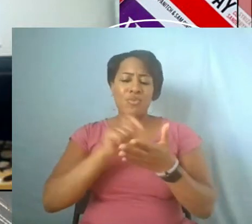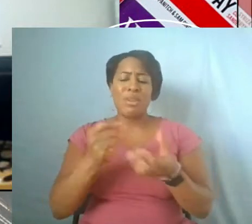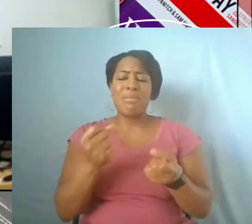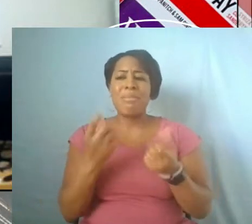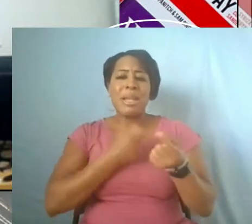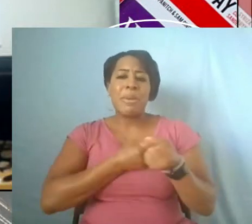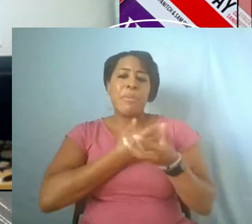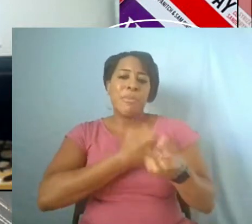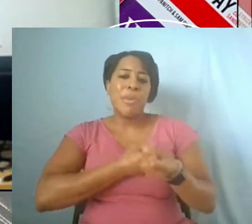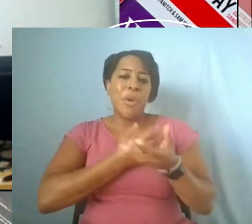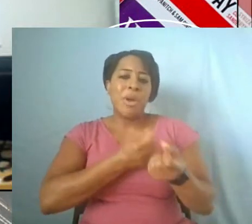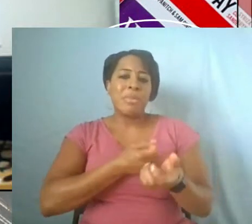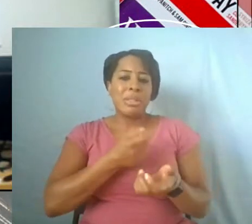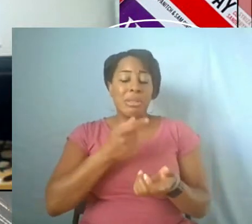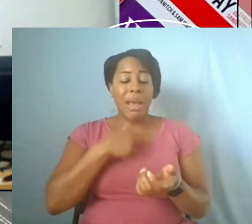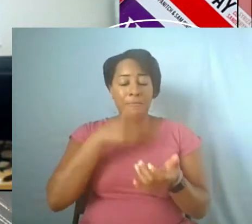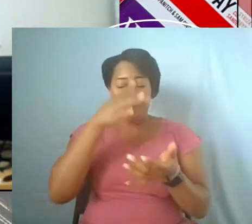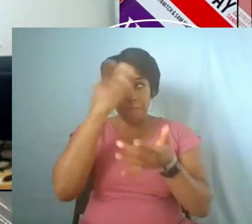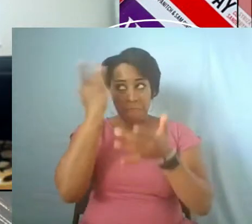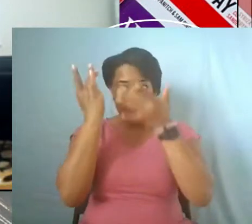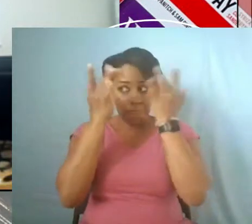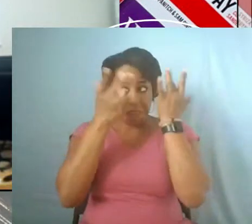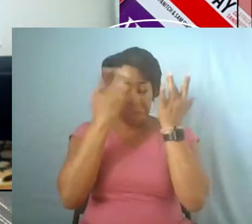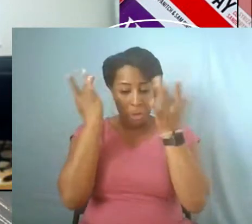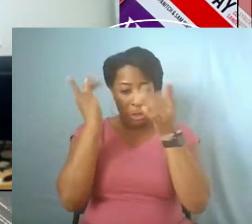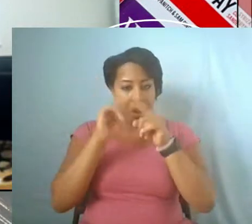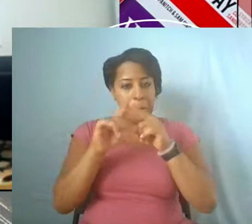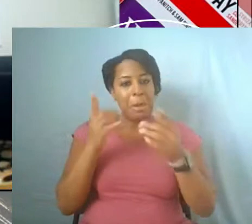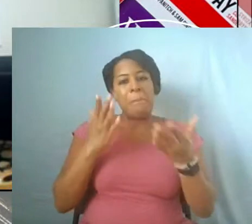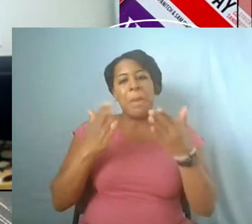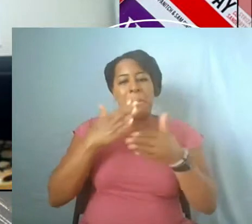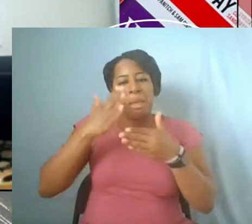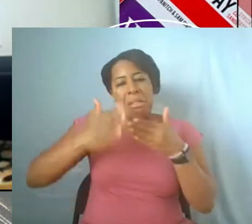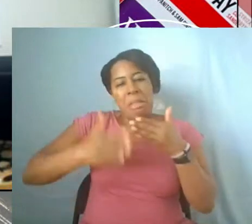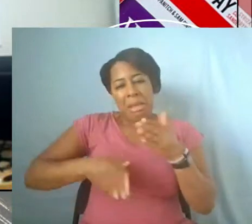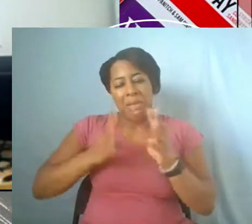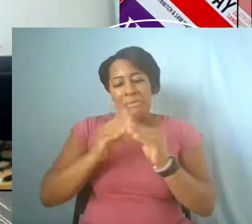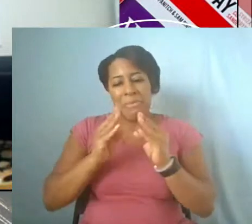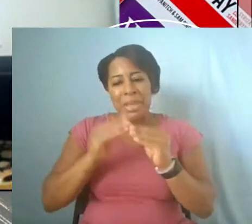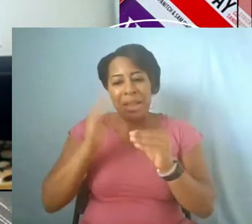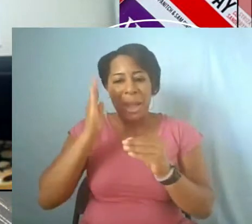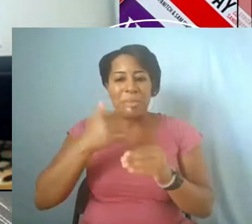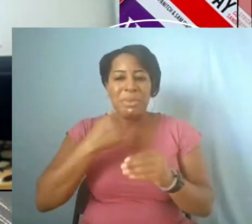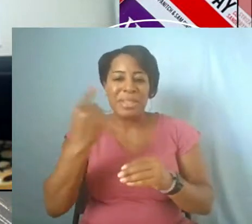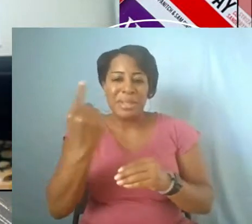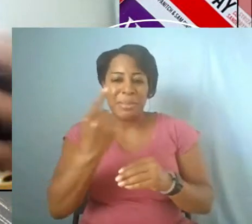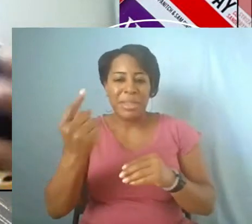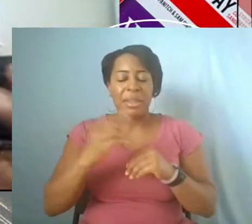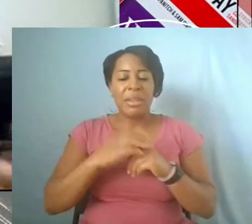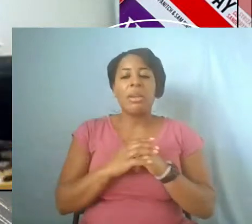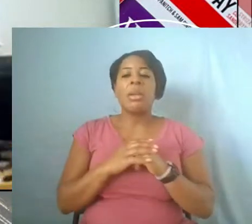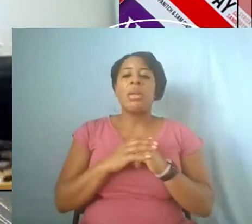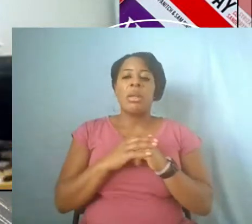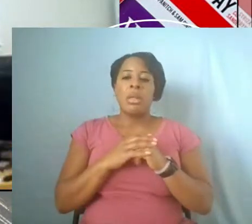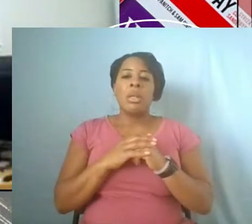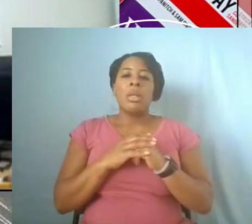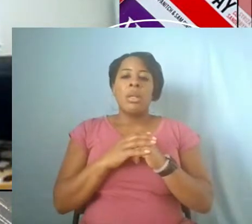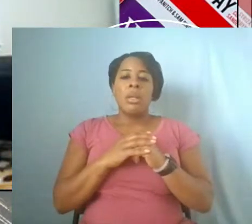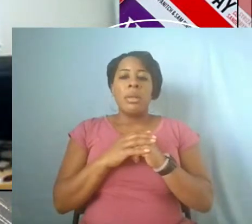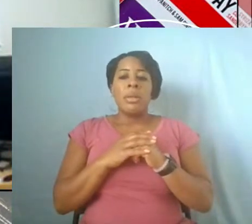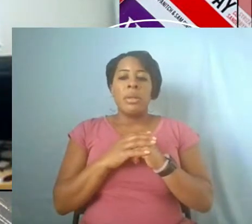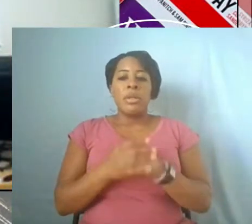I've forgotten, but I might say something at the end. But so even when I